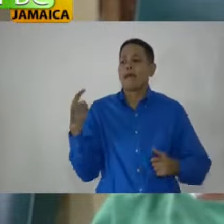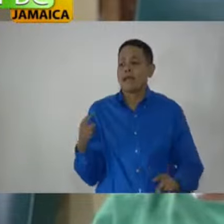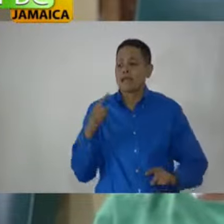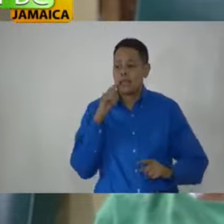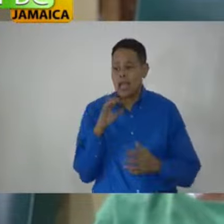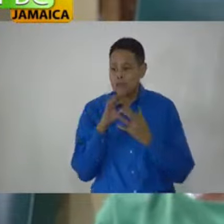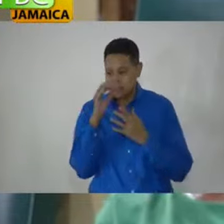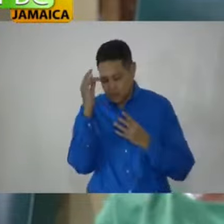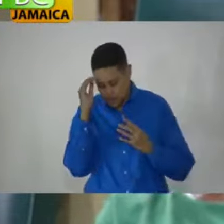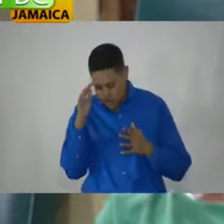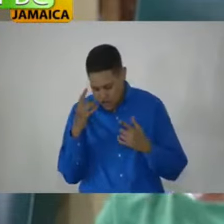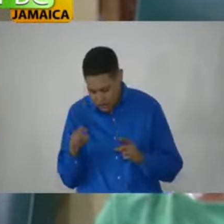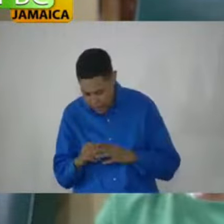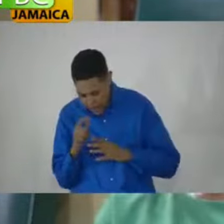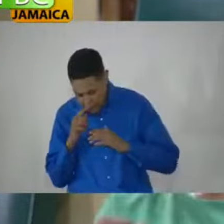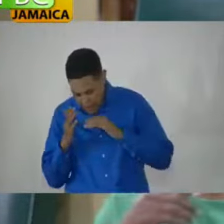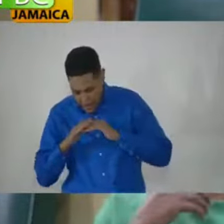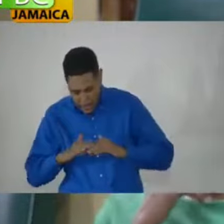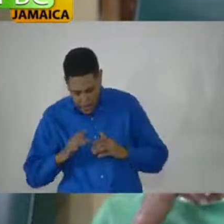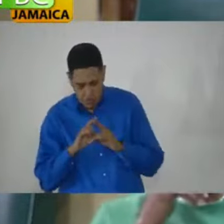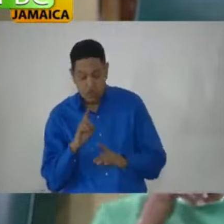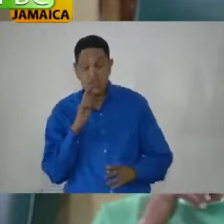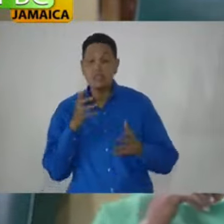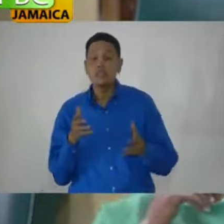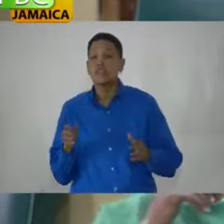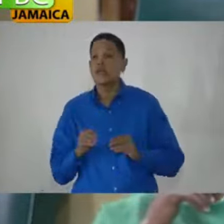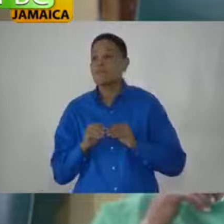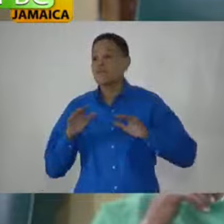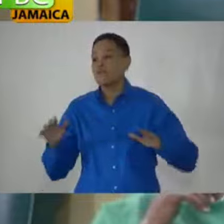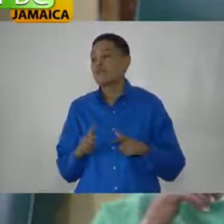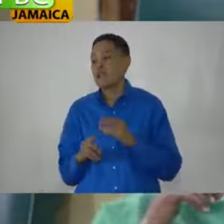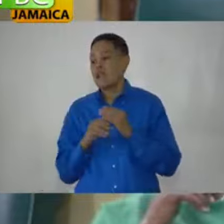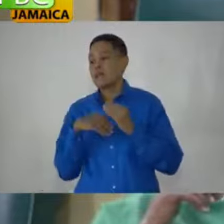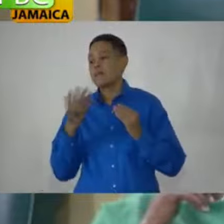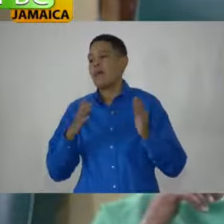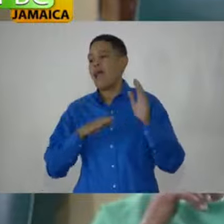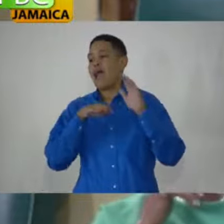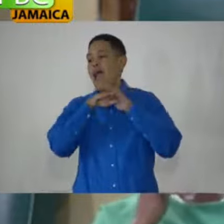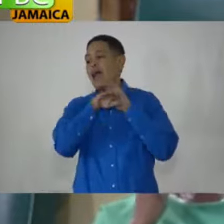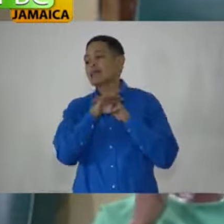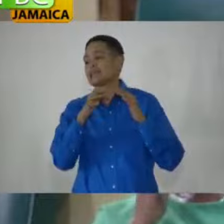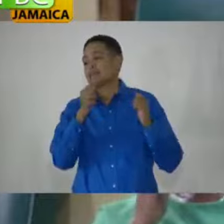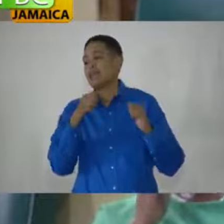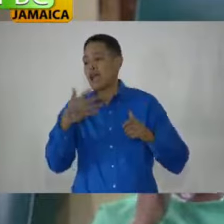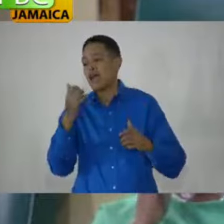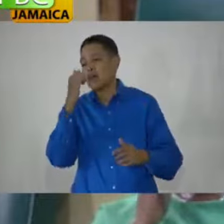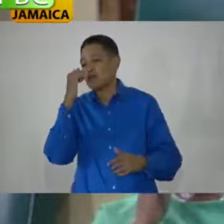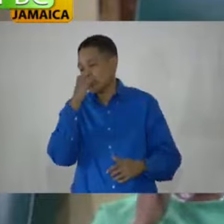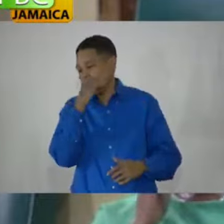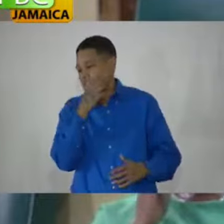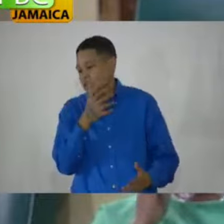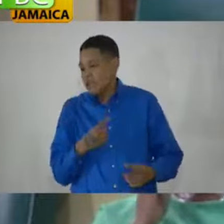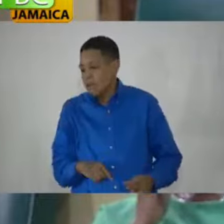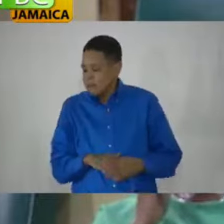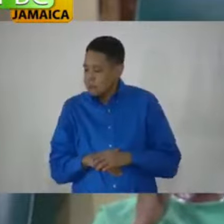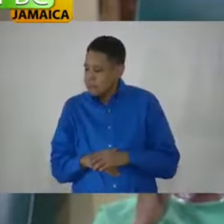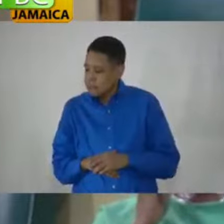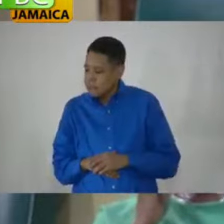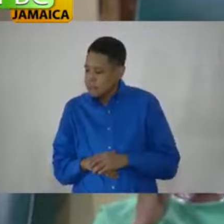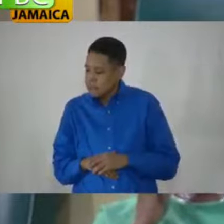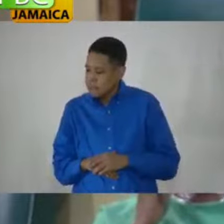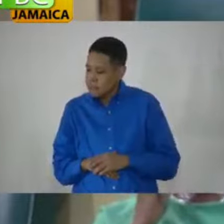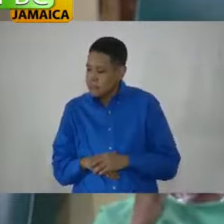especially considering the increased prevalence and accessibility of drugs. Madam